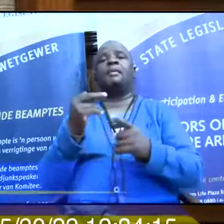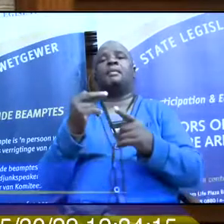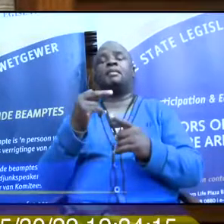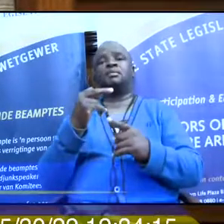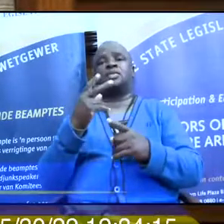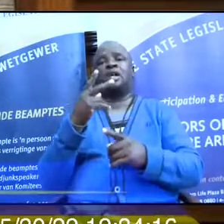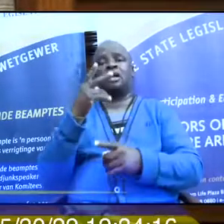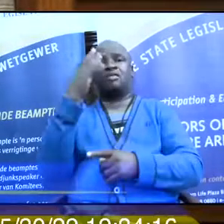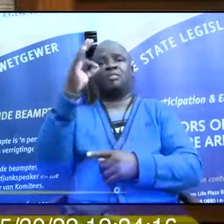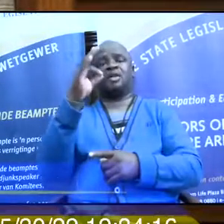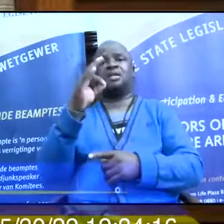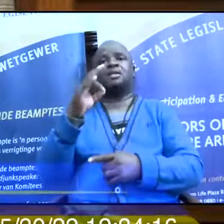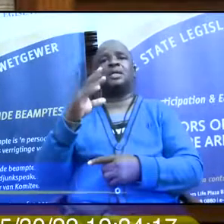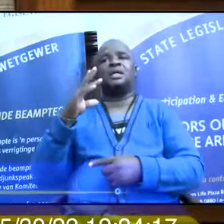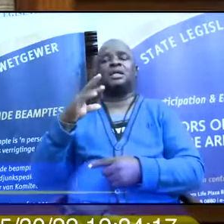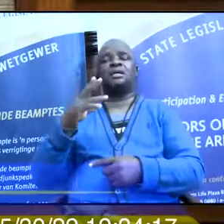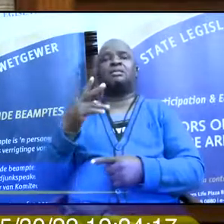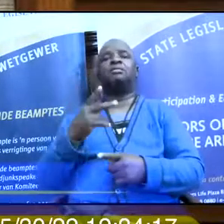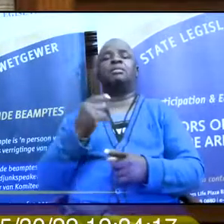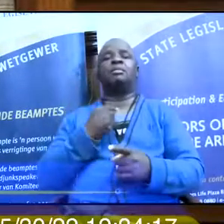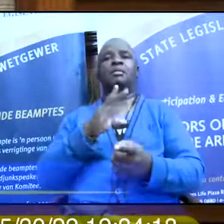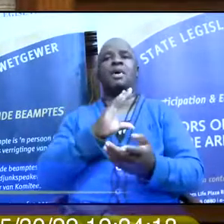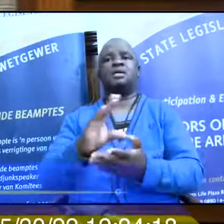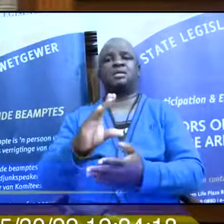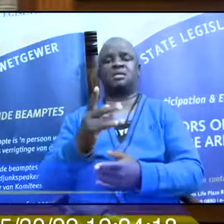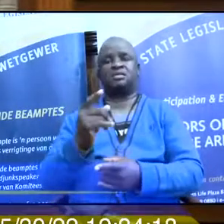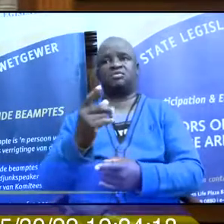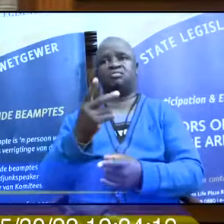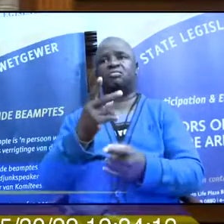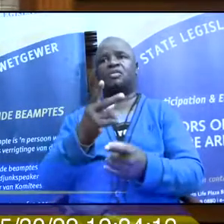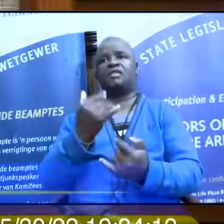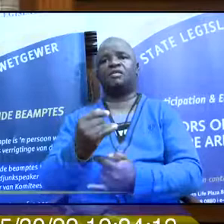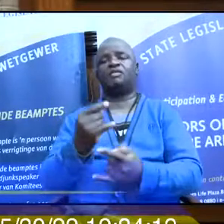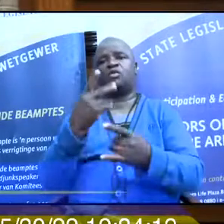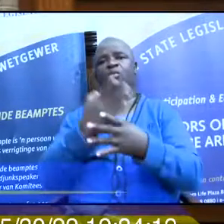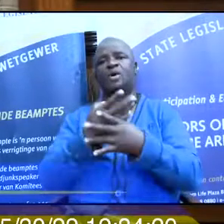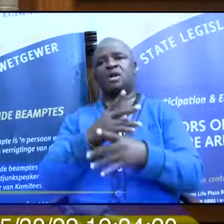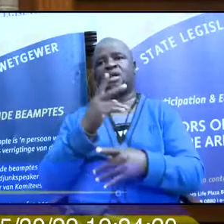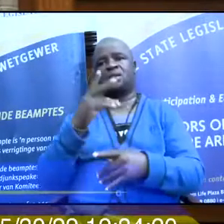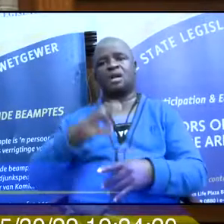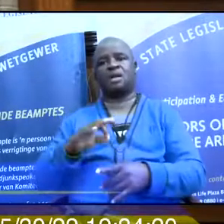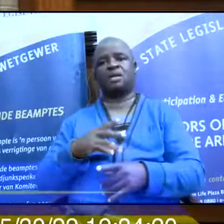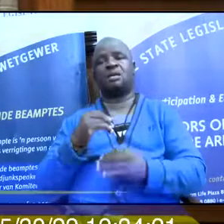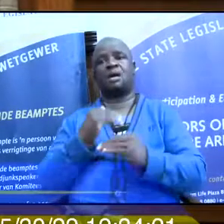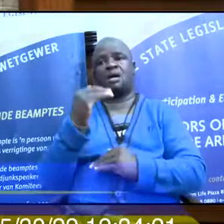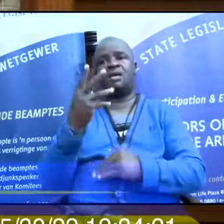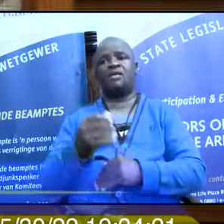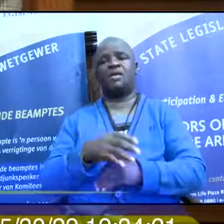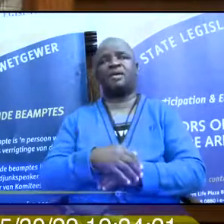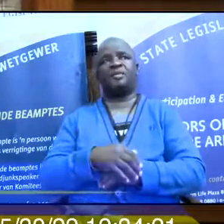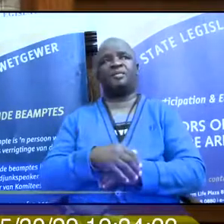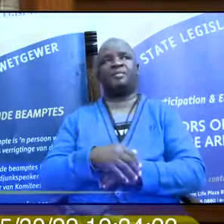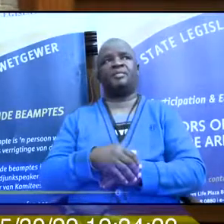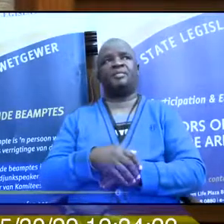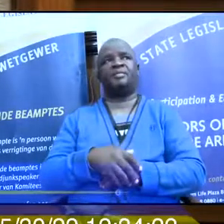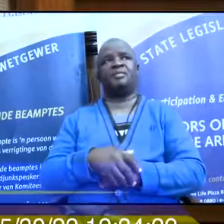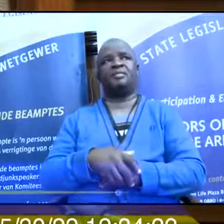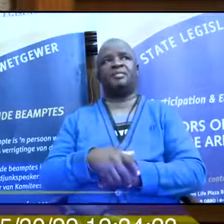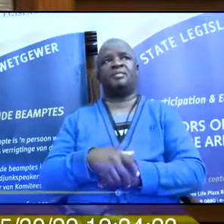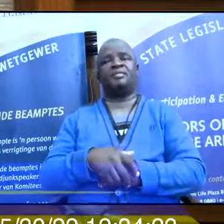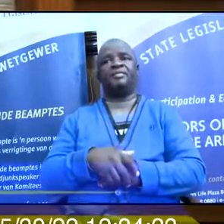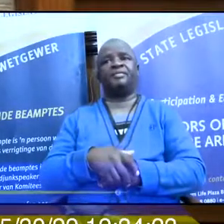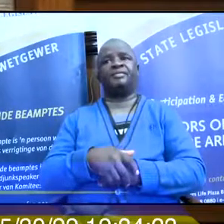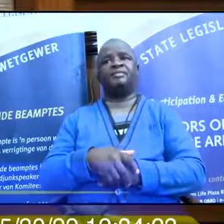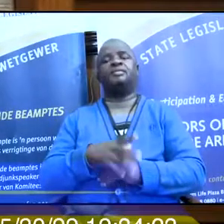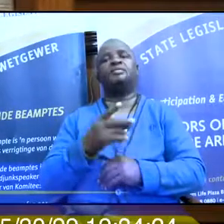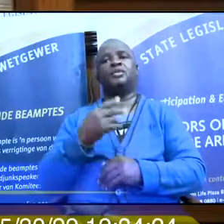wage bill is too high relatively to budget as it refers to the total of public sector wage bill